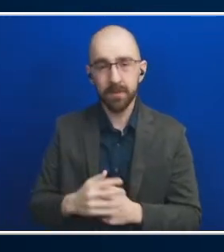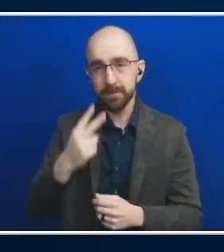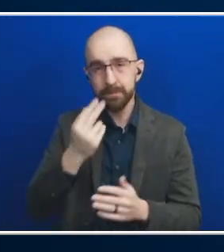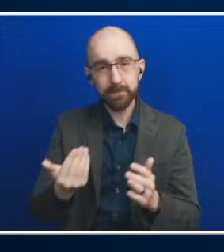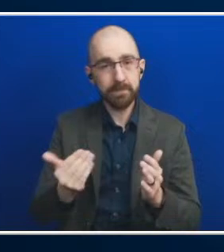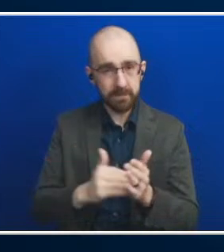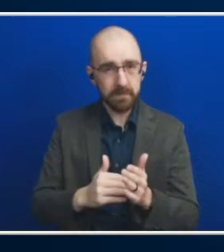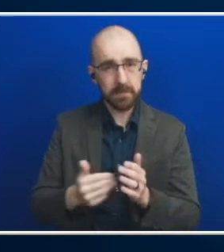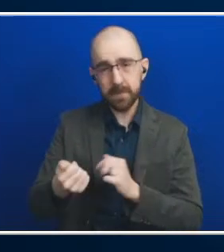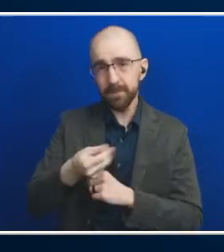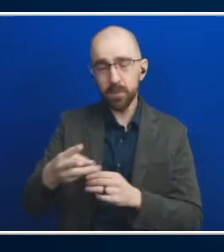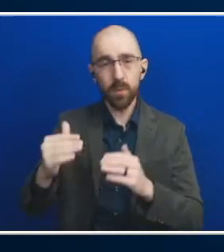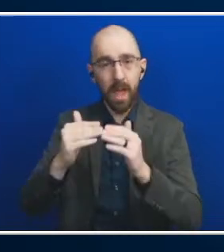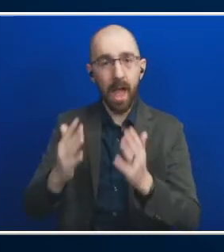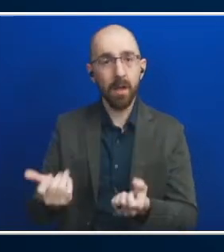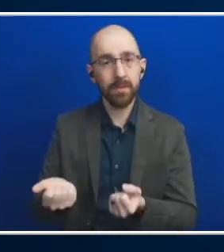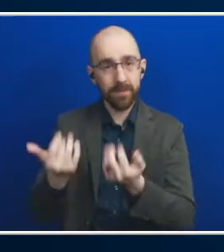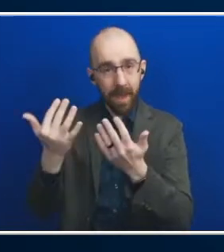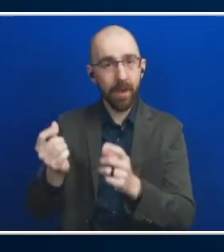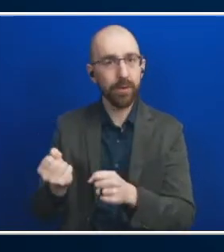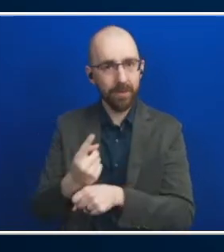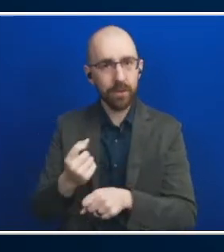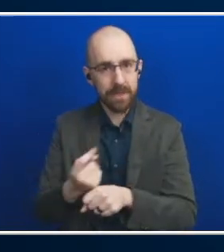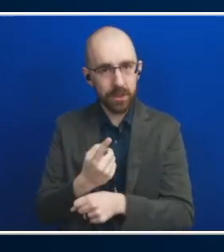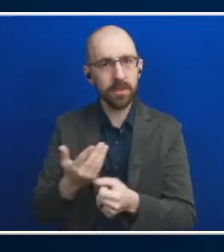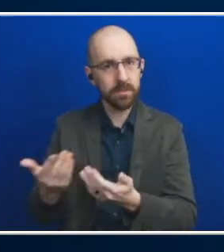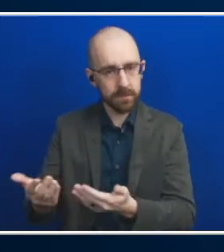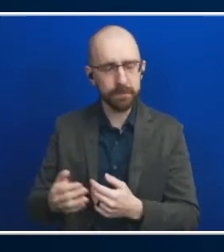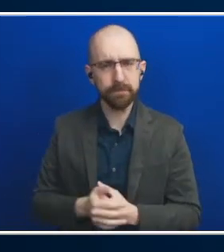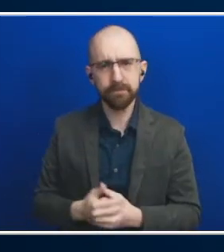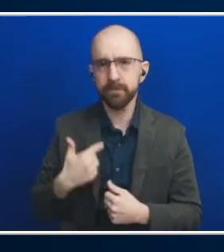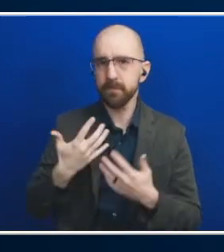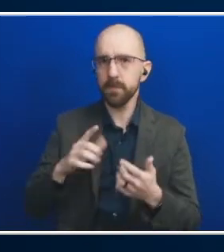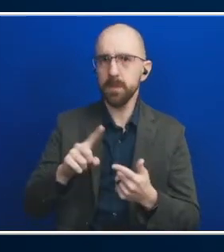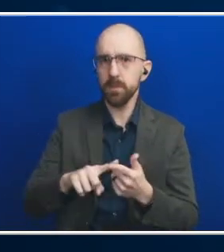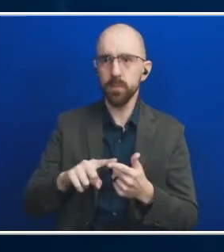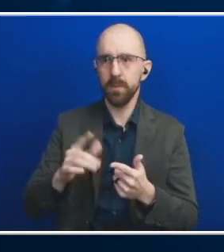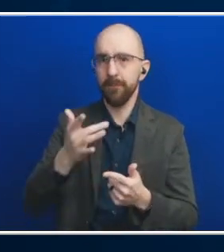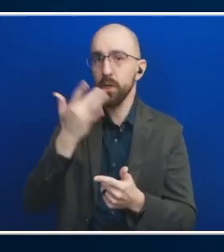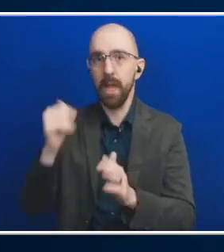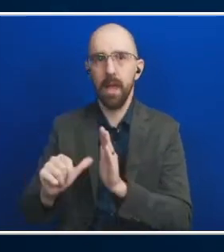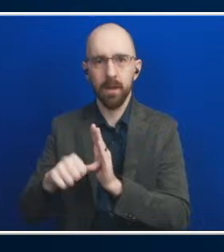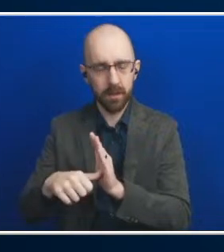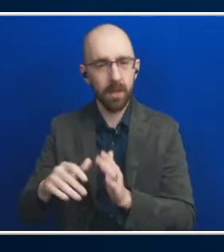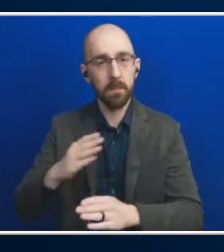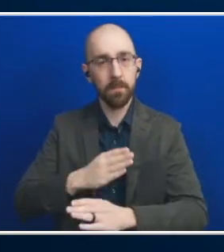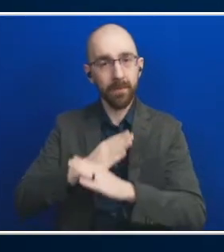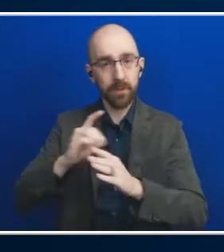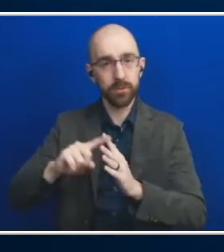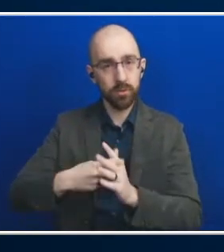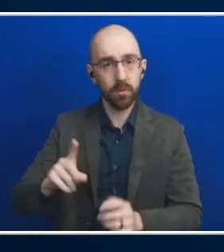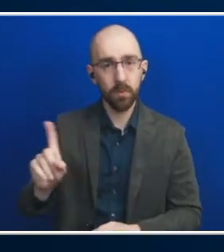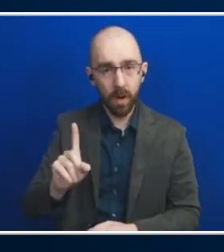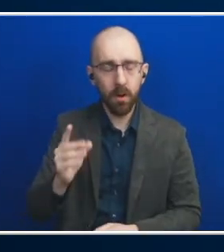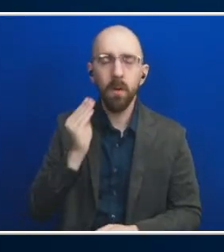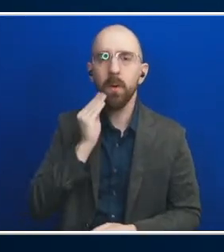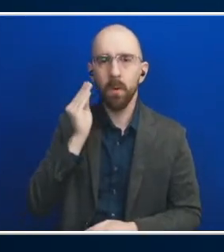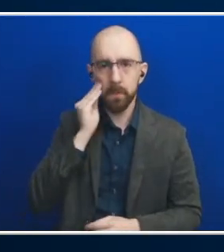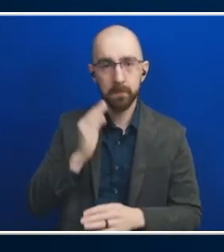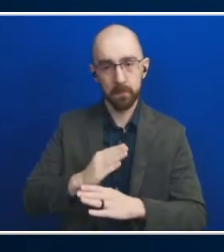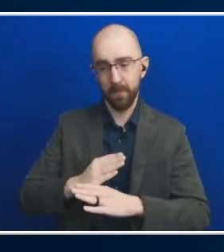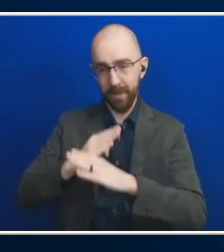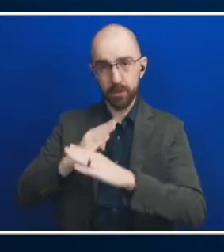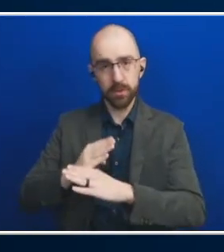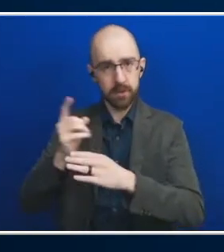fires every year. And what I don't want to forget is prevention starts at home, and prevention has led to much more kind of